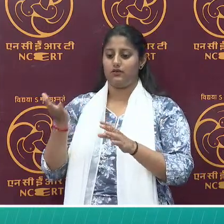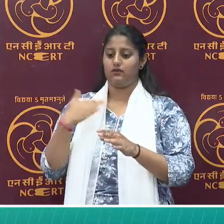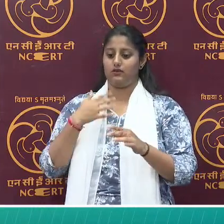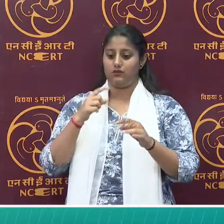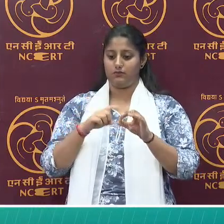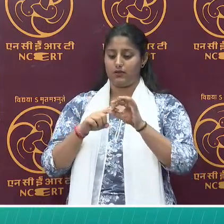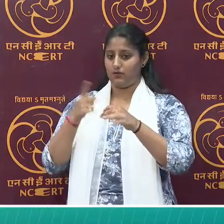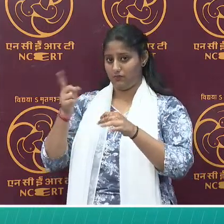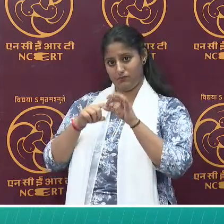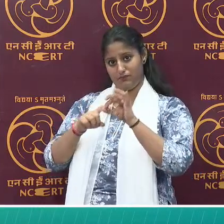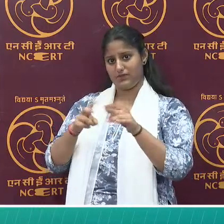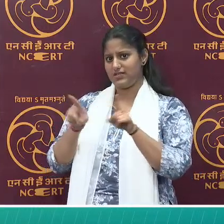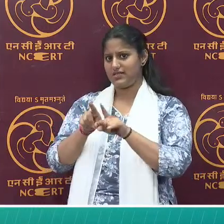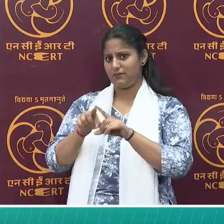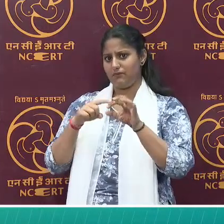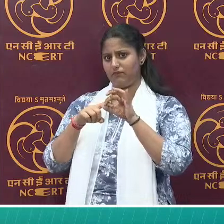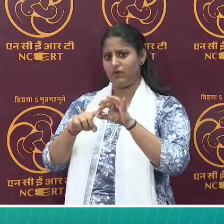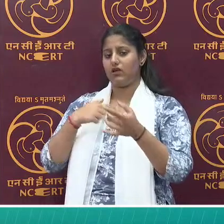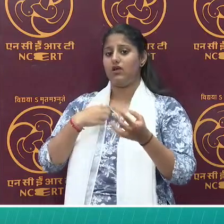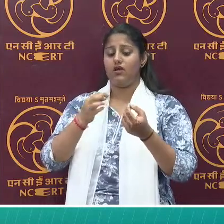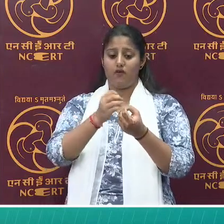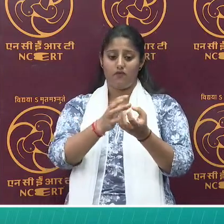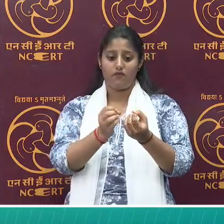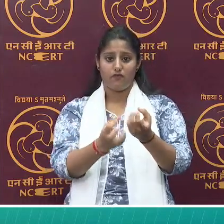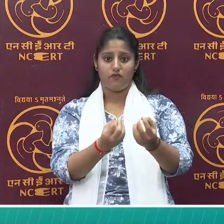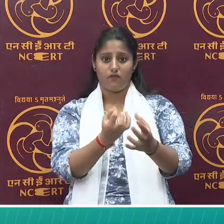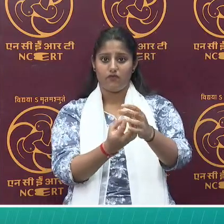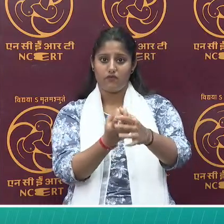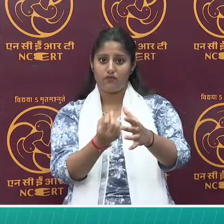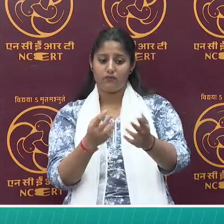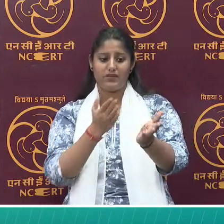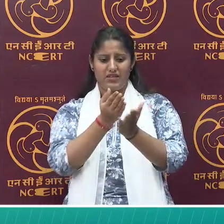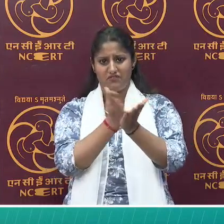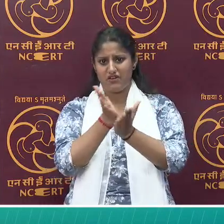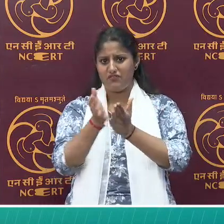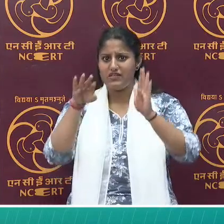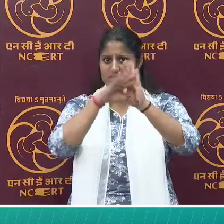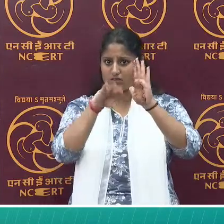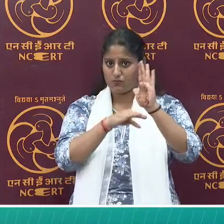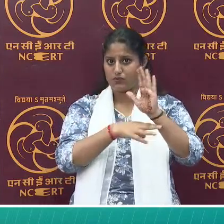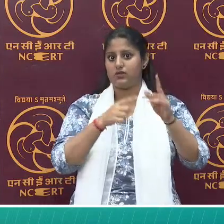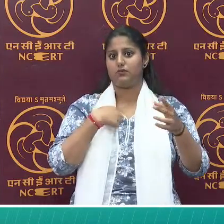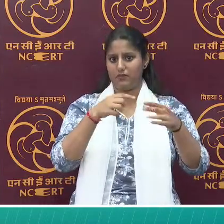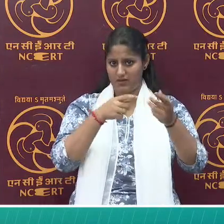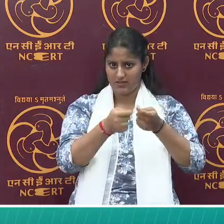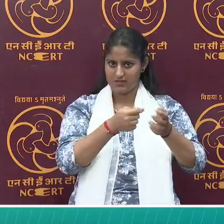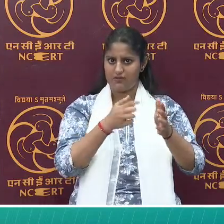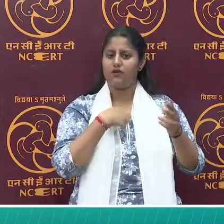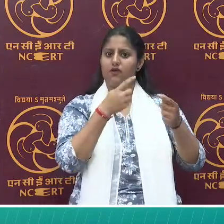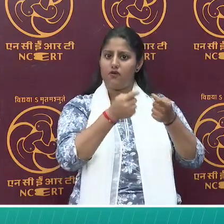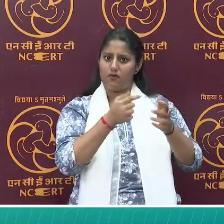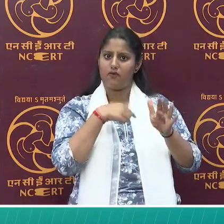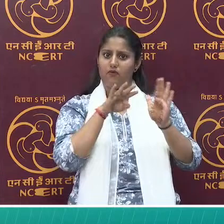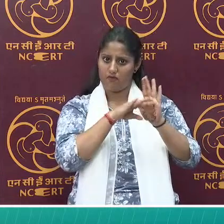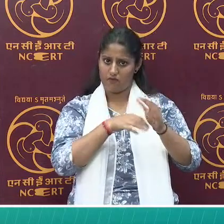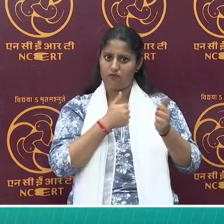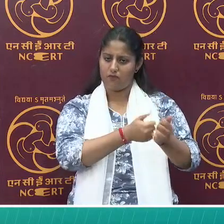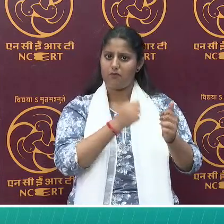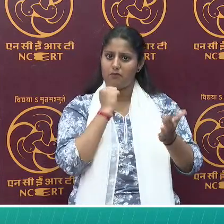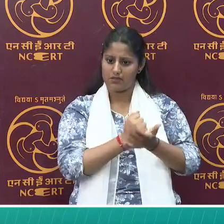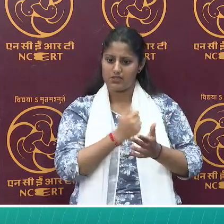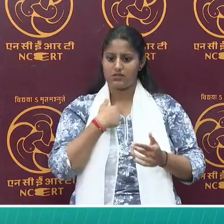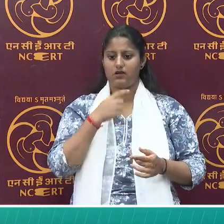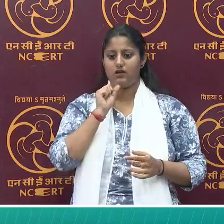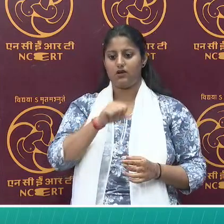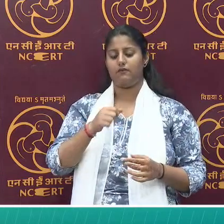you, ma'am. While doing farming, do we need to follow certain steps? Yes, definitely. When we have said that agriculture